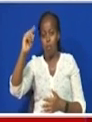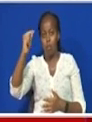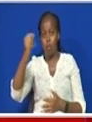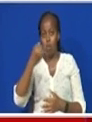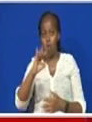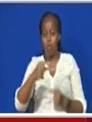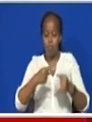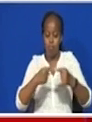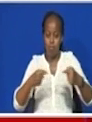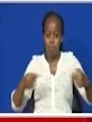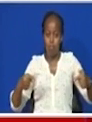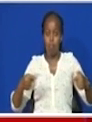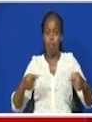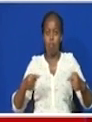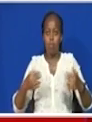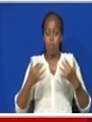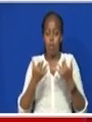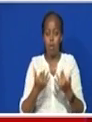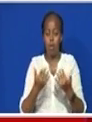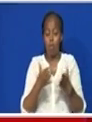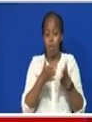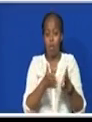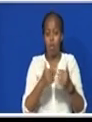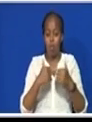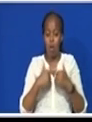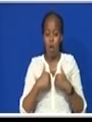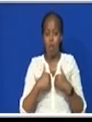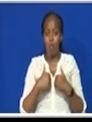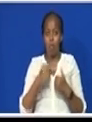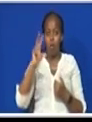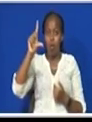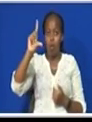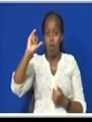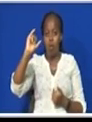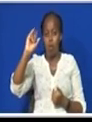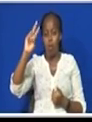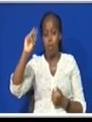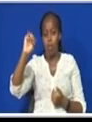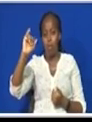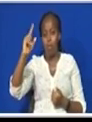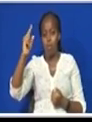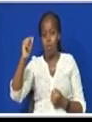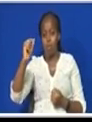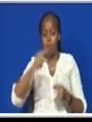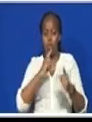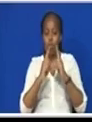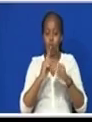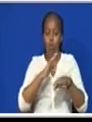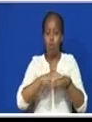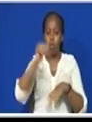So in this case, we are talking of some limit, and we are talking about a spring.